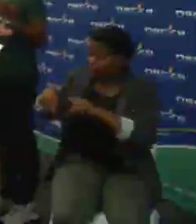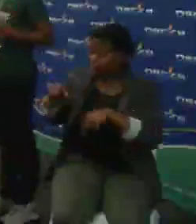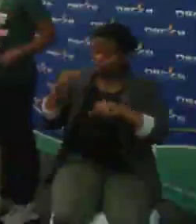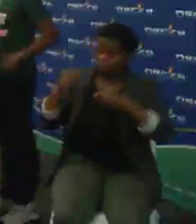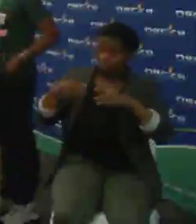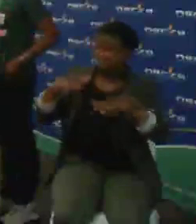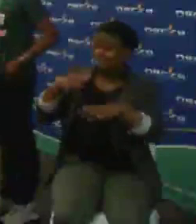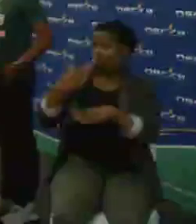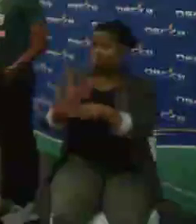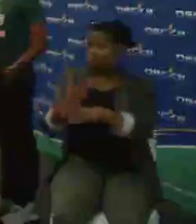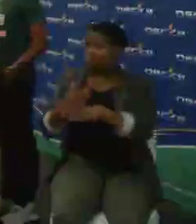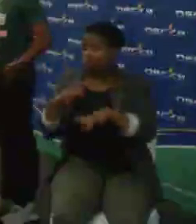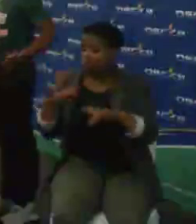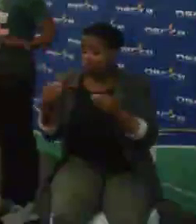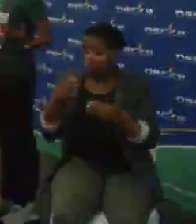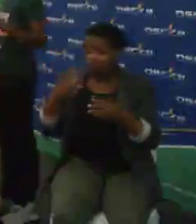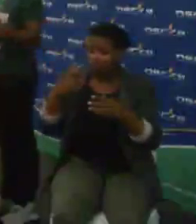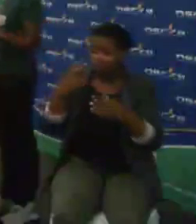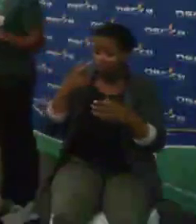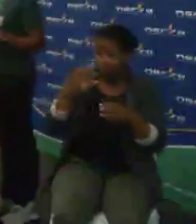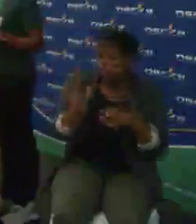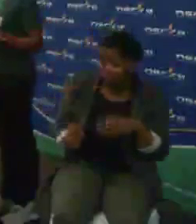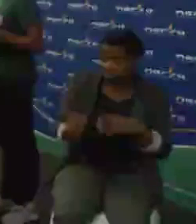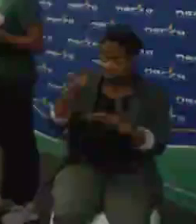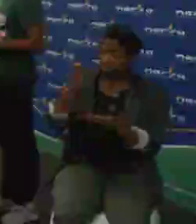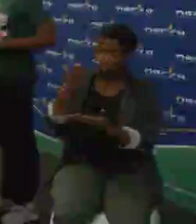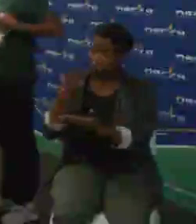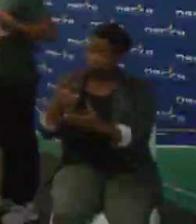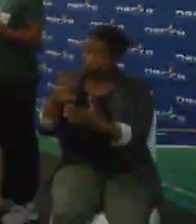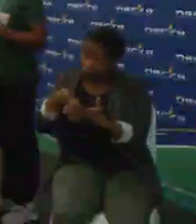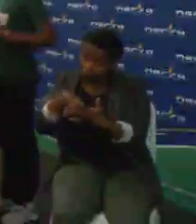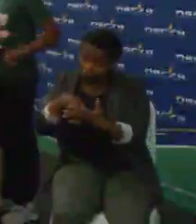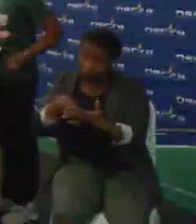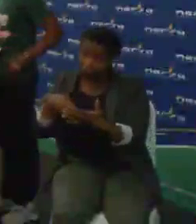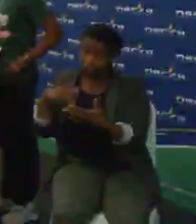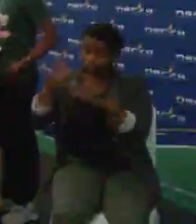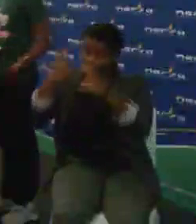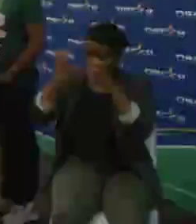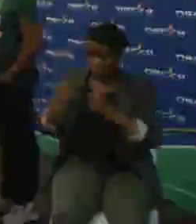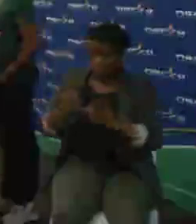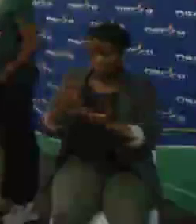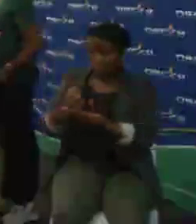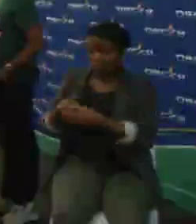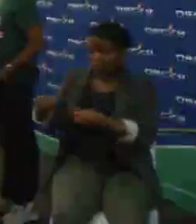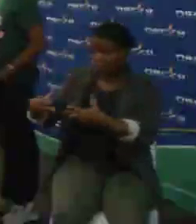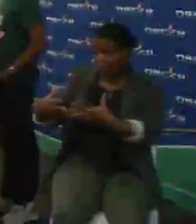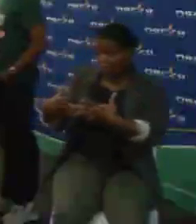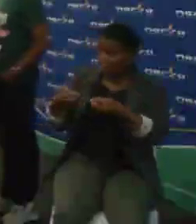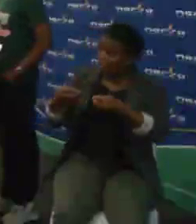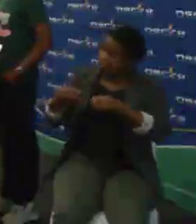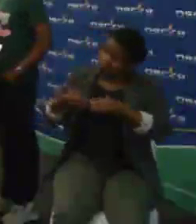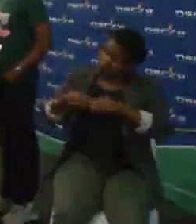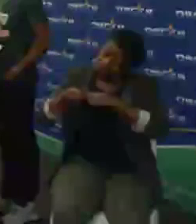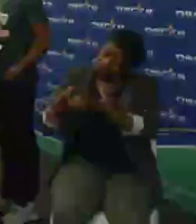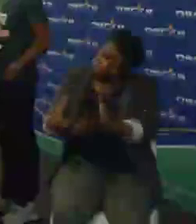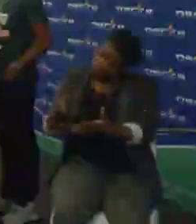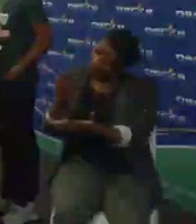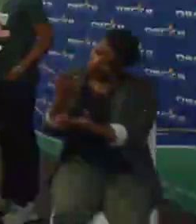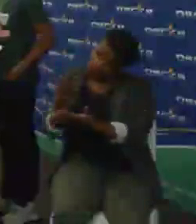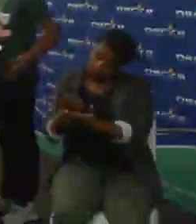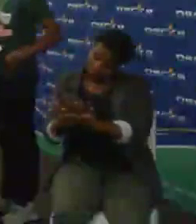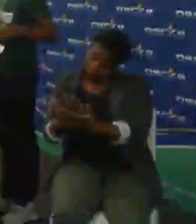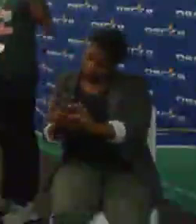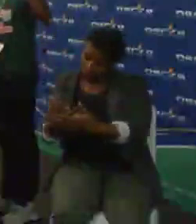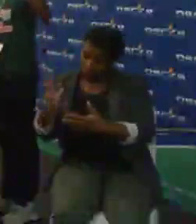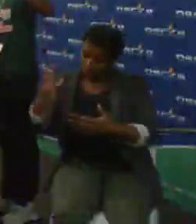those applications to marry the two. Eskom should be able to forward a document through Nersa that indicates what that price